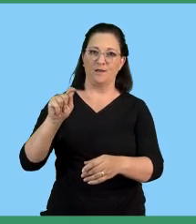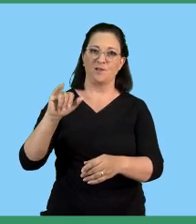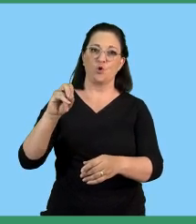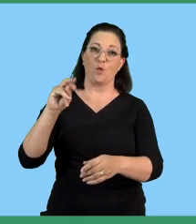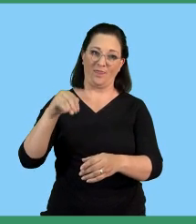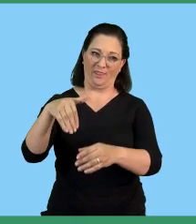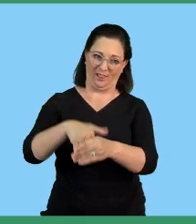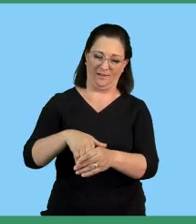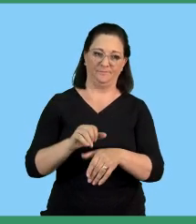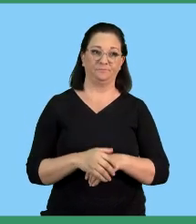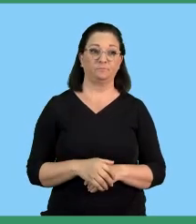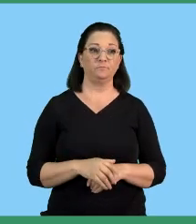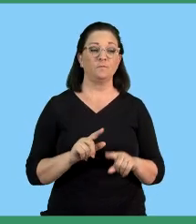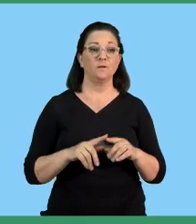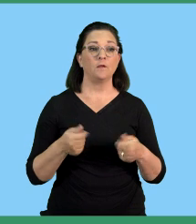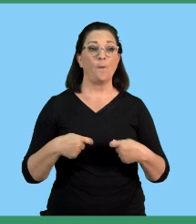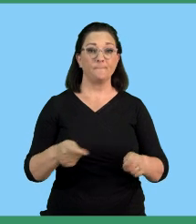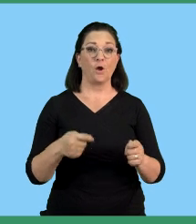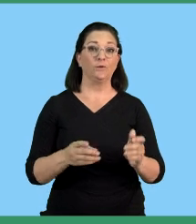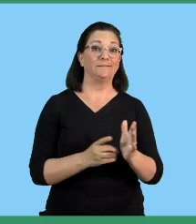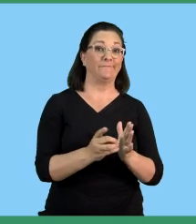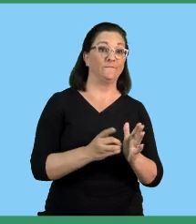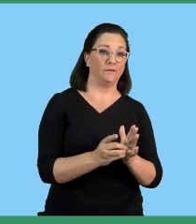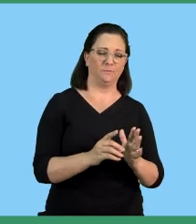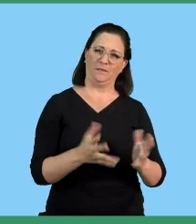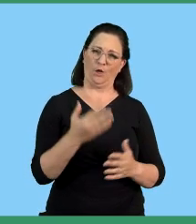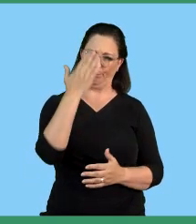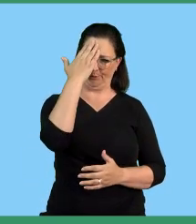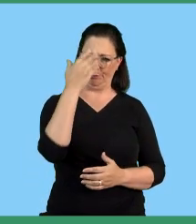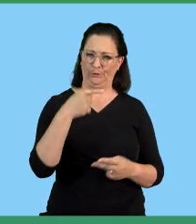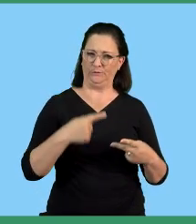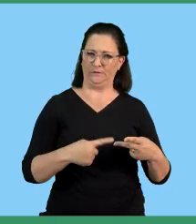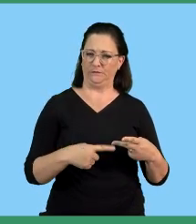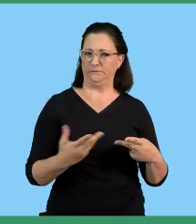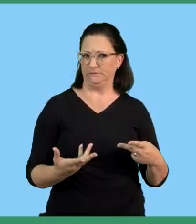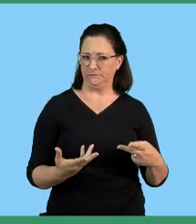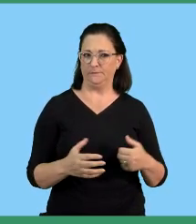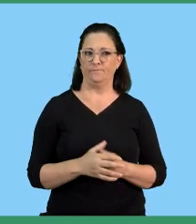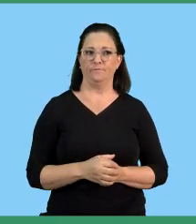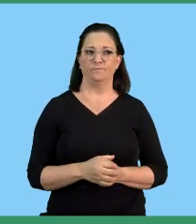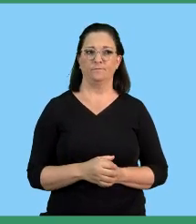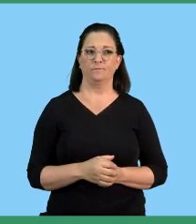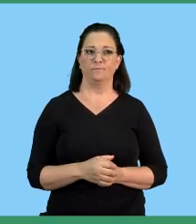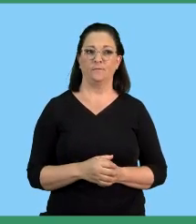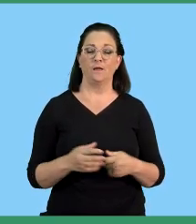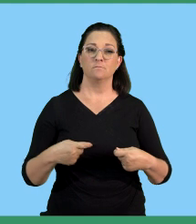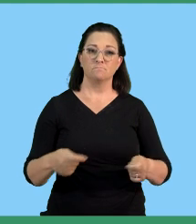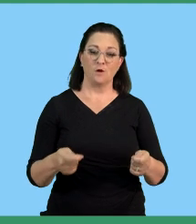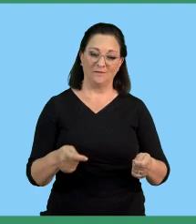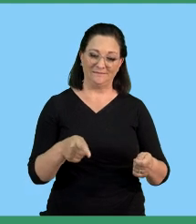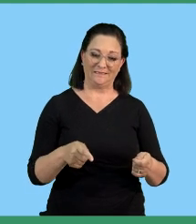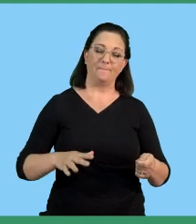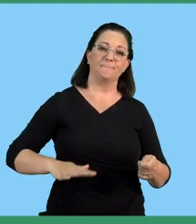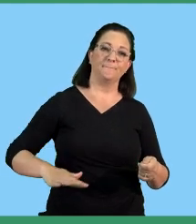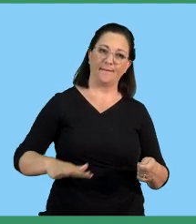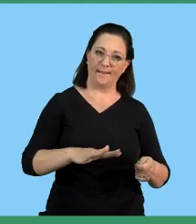The second strategy is market development. How do we know that? Right. Market development is all about what? About